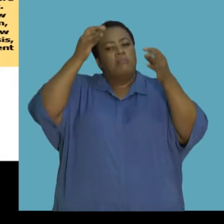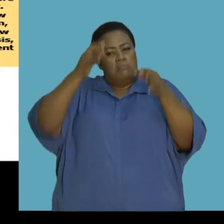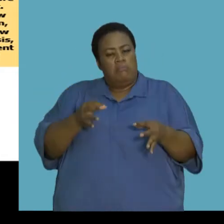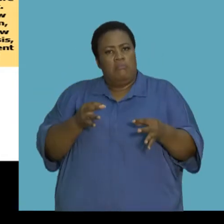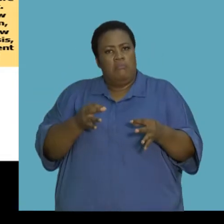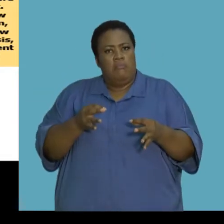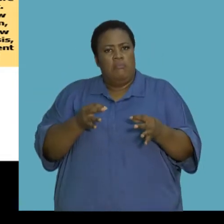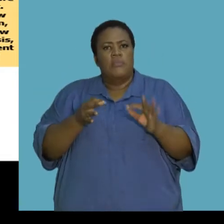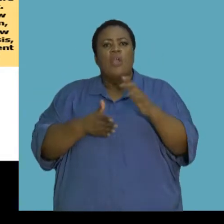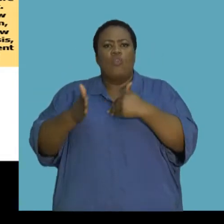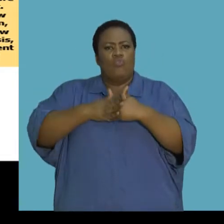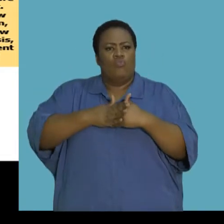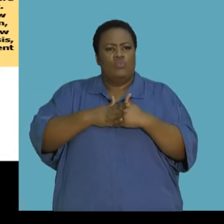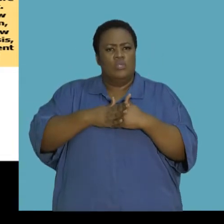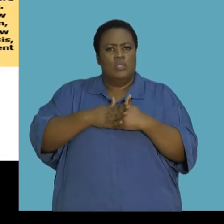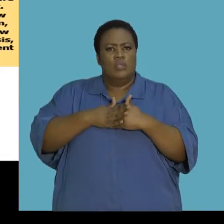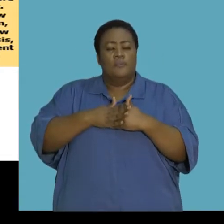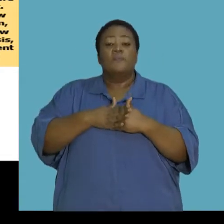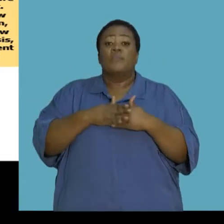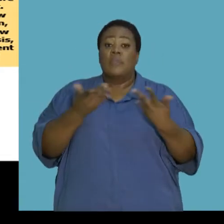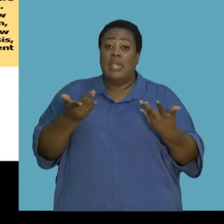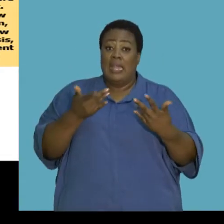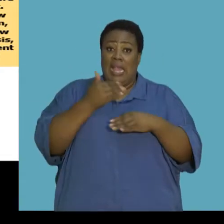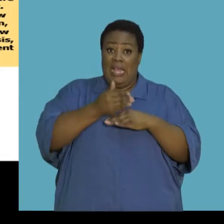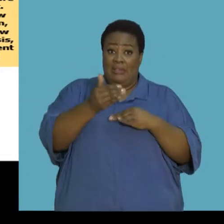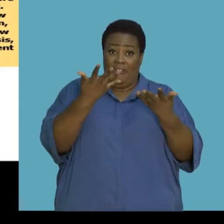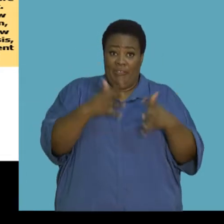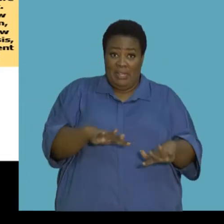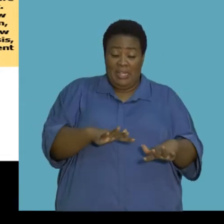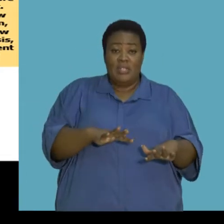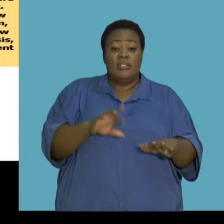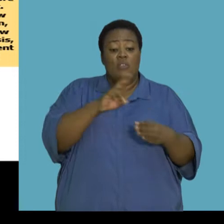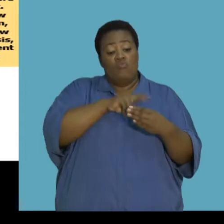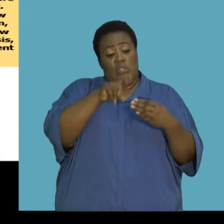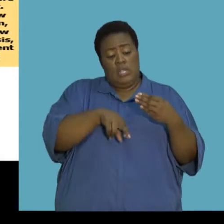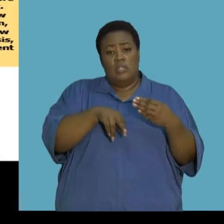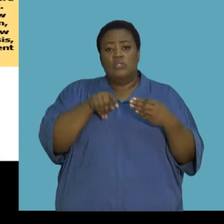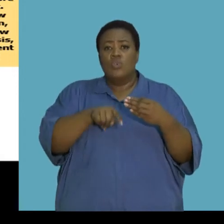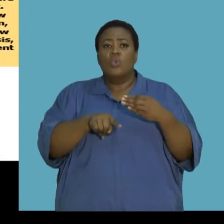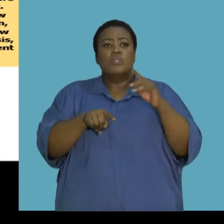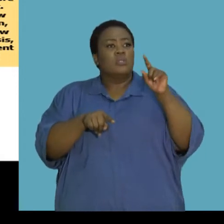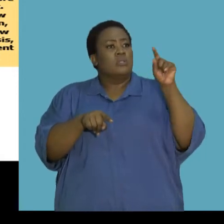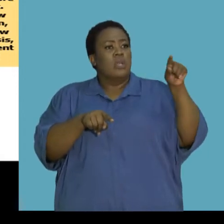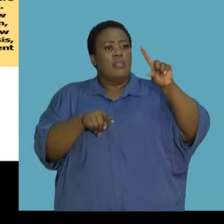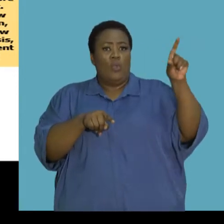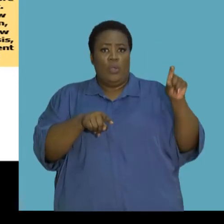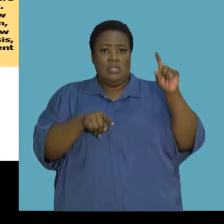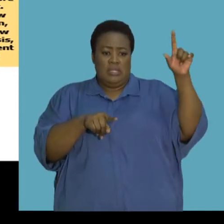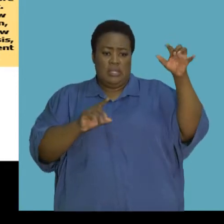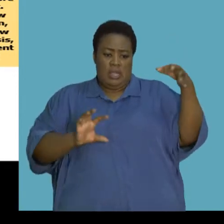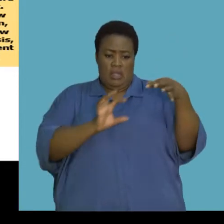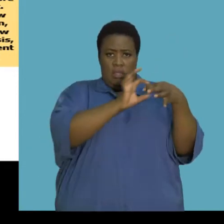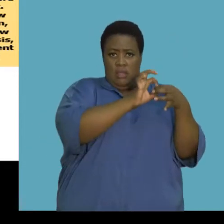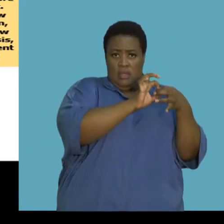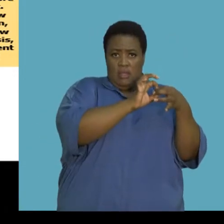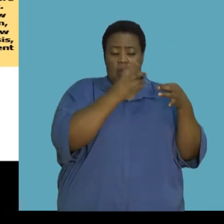Once that is done, we can either align our results with our hypothesis, meaning that